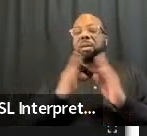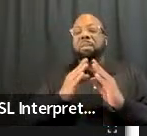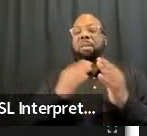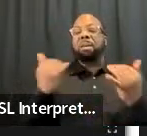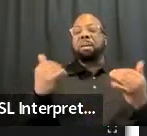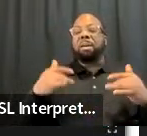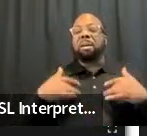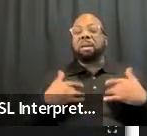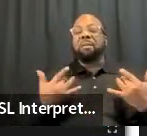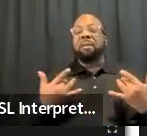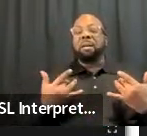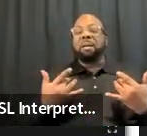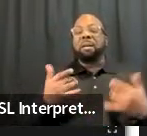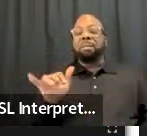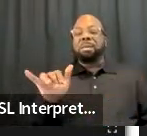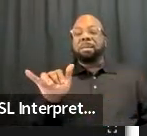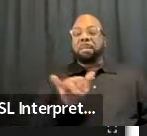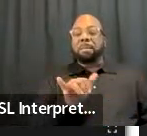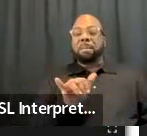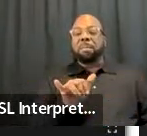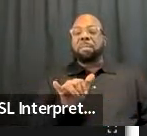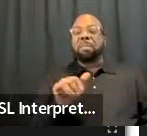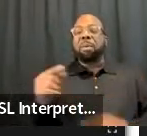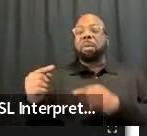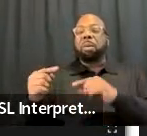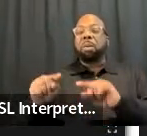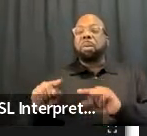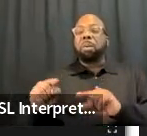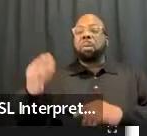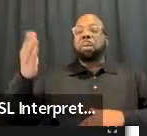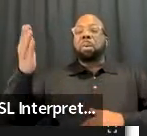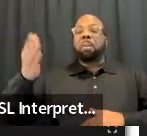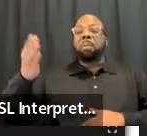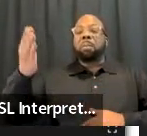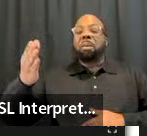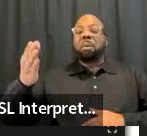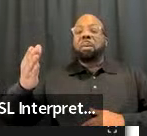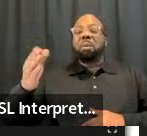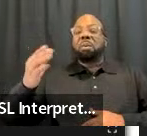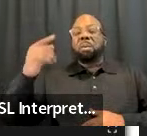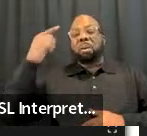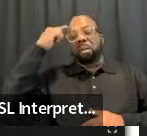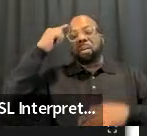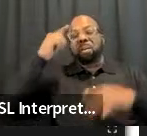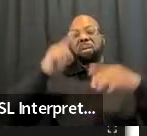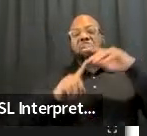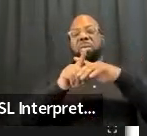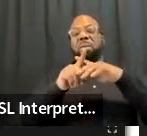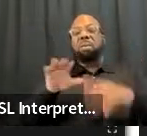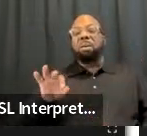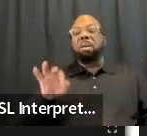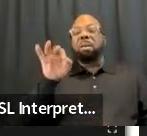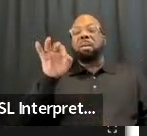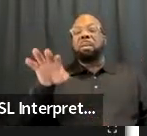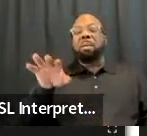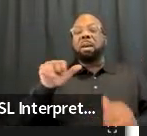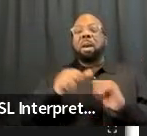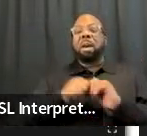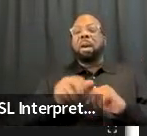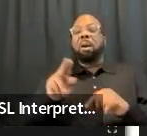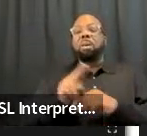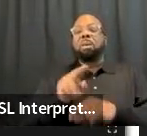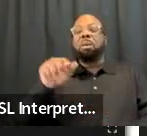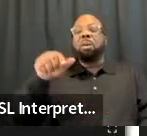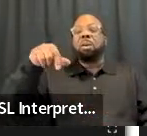run similarly. During the presentation, if a question comes to mind, you can submit it by using the Q&A feature at the bottom of